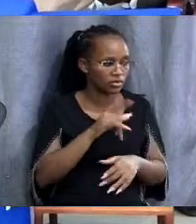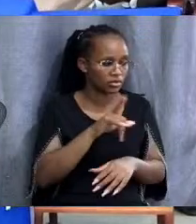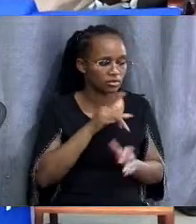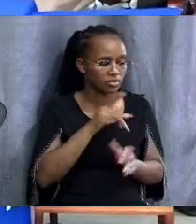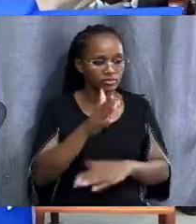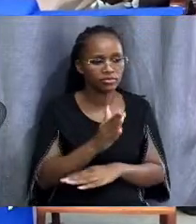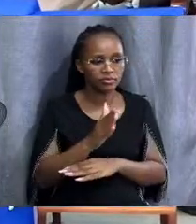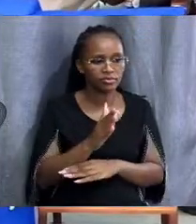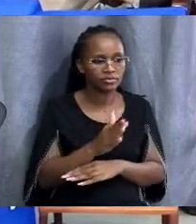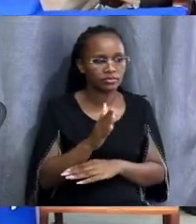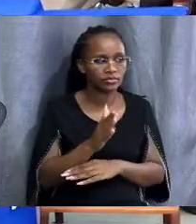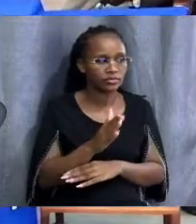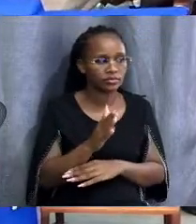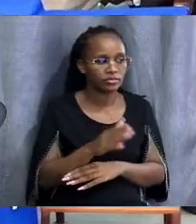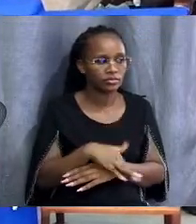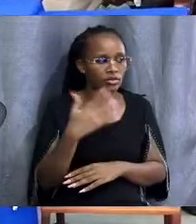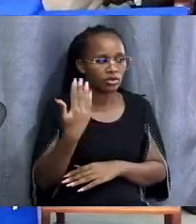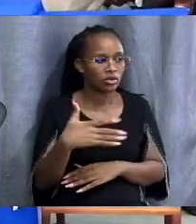Mungu